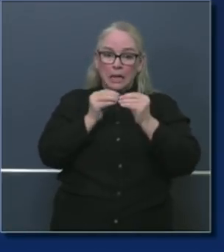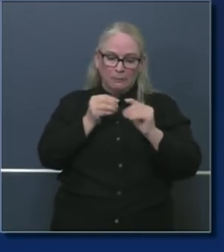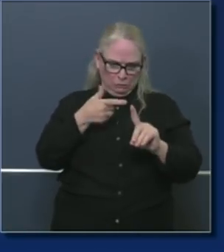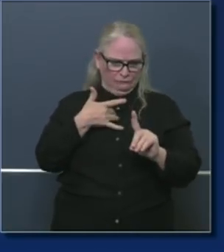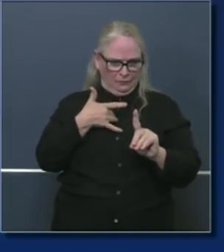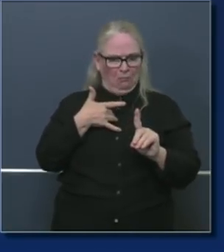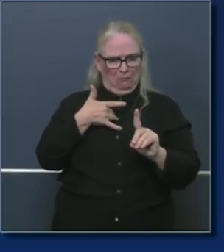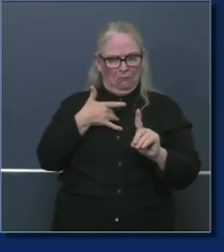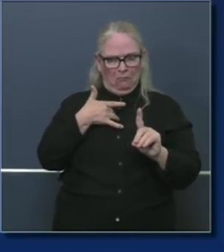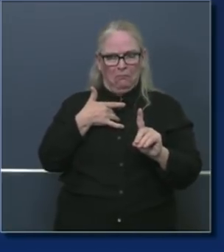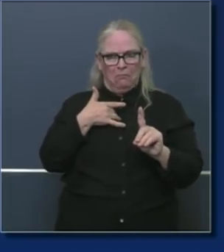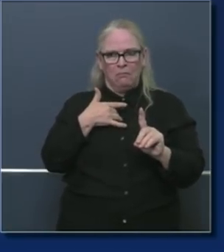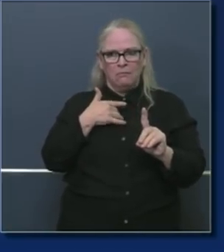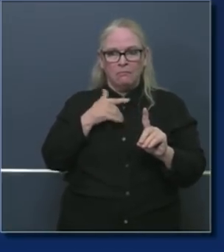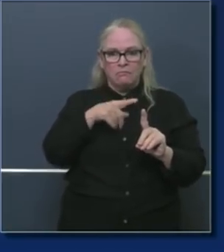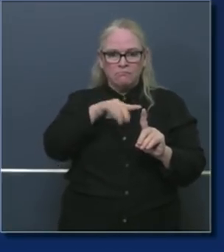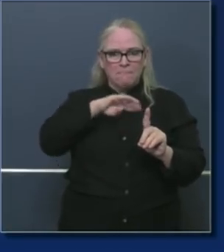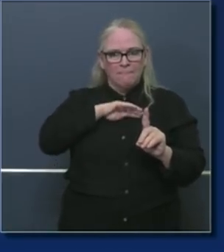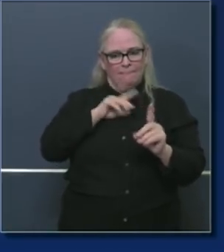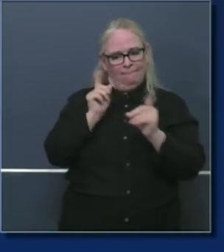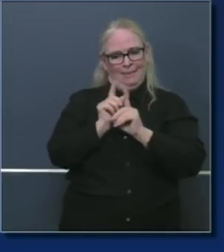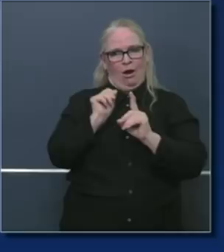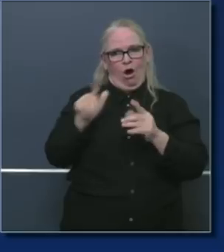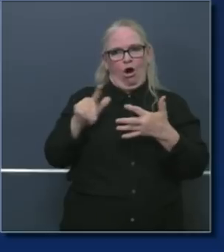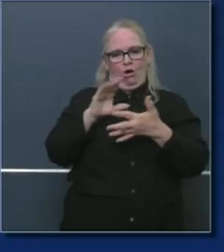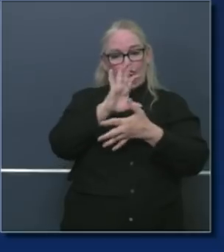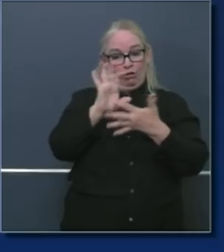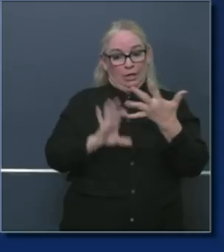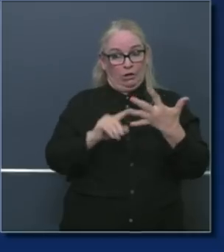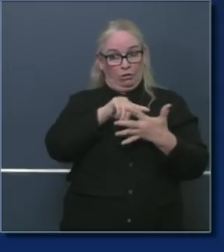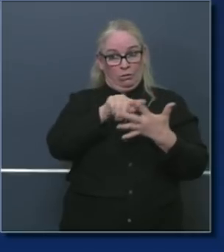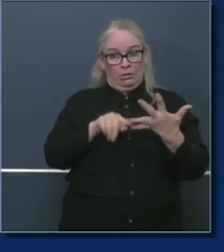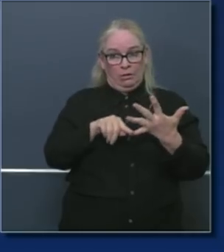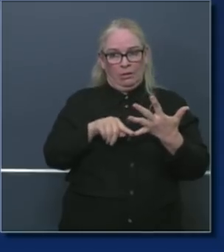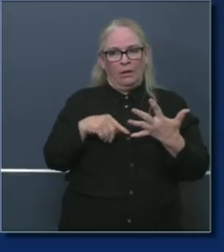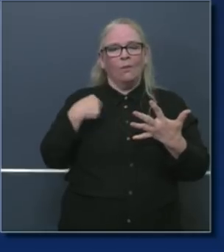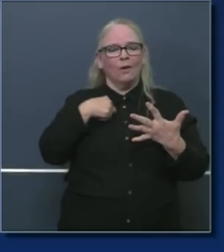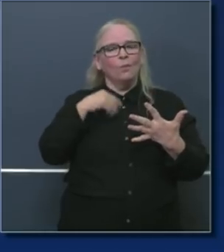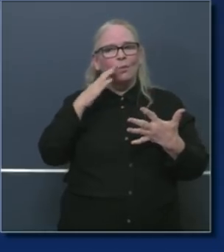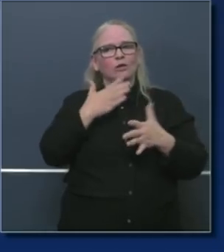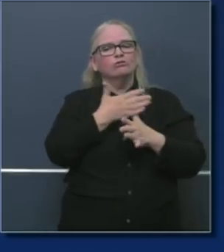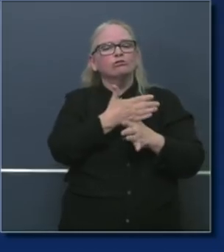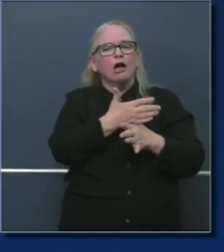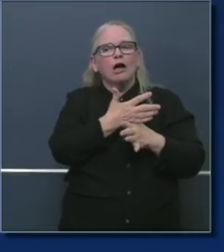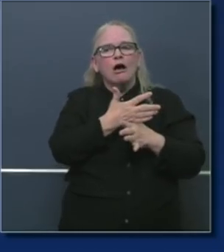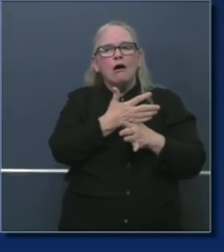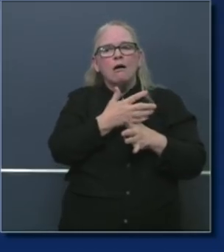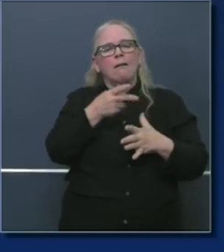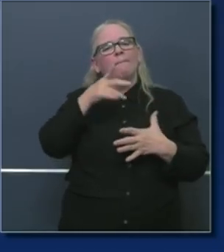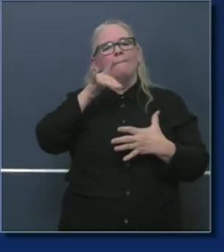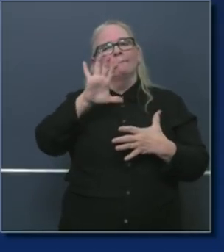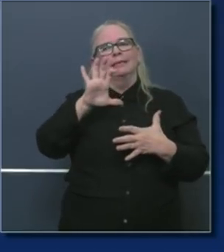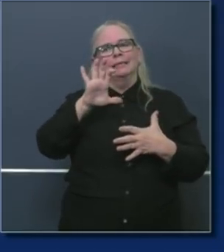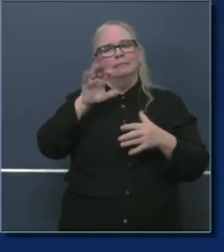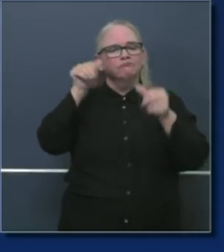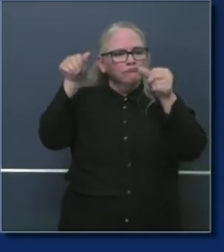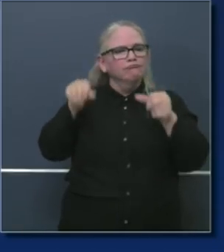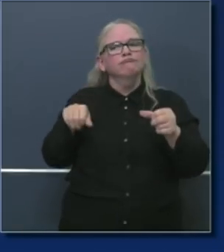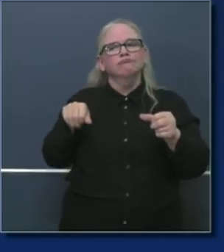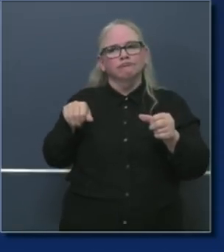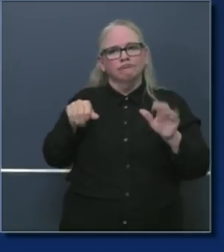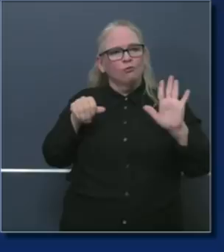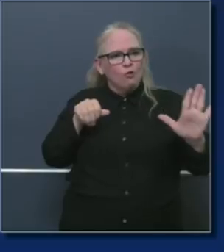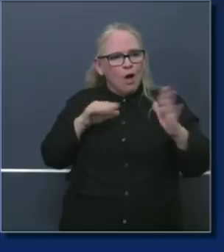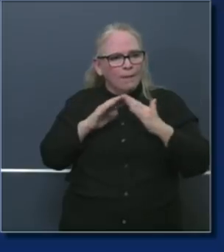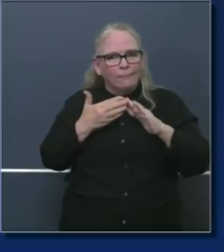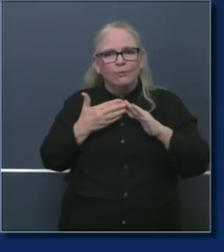different criteria are met. And those will all be publicly posted for you and your communities and counties to